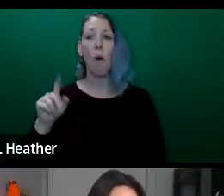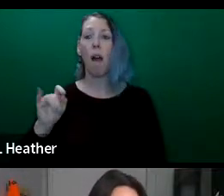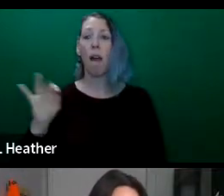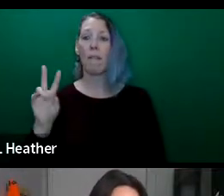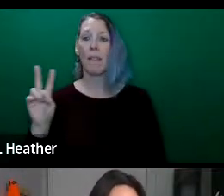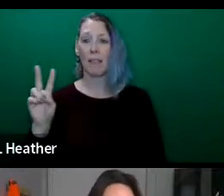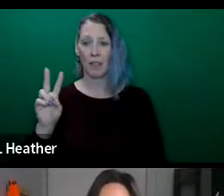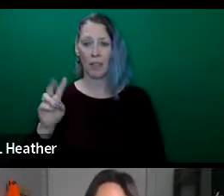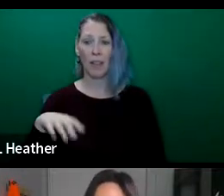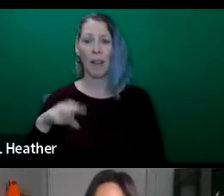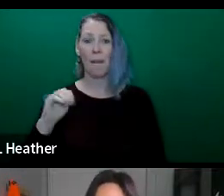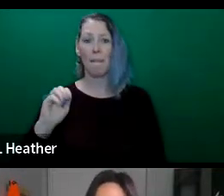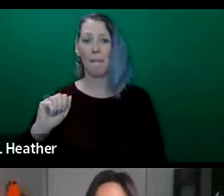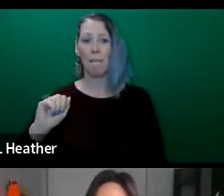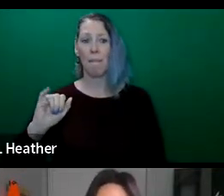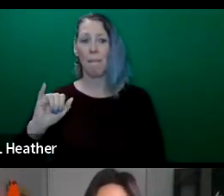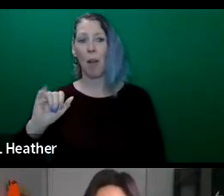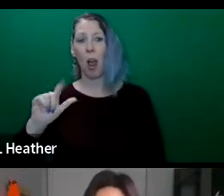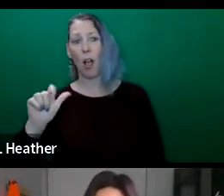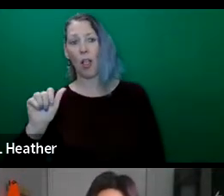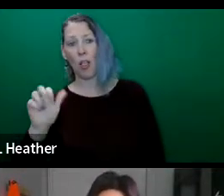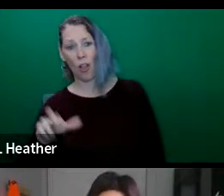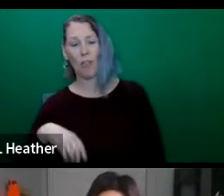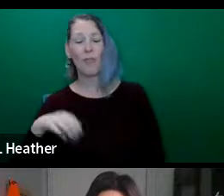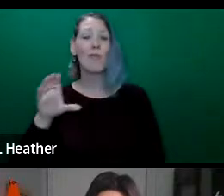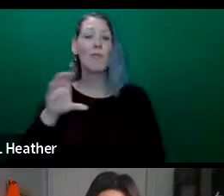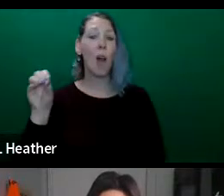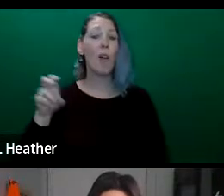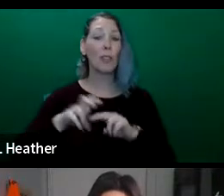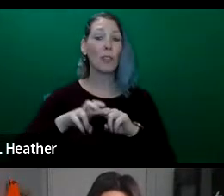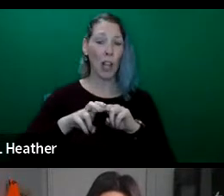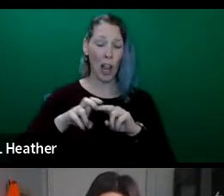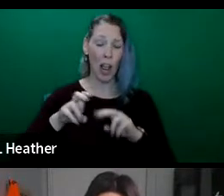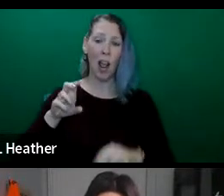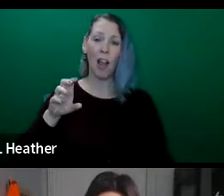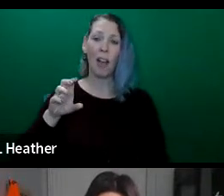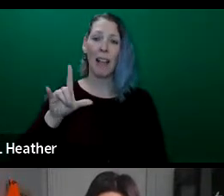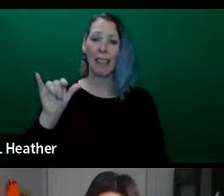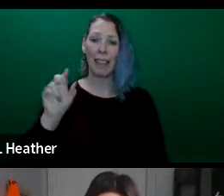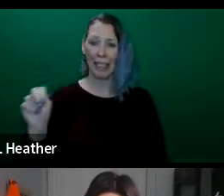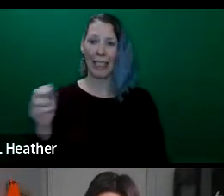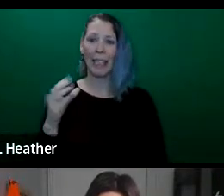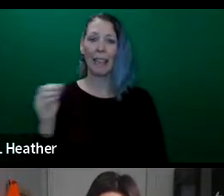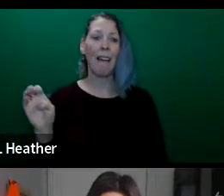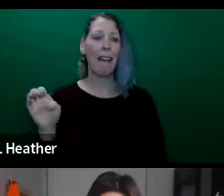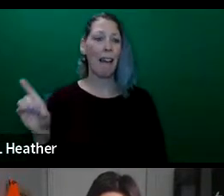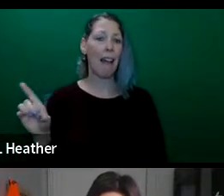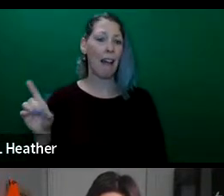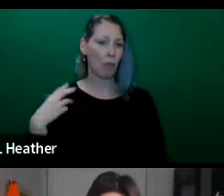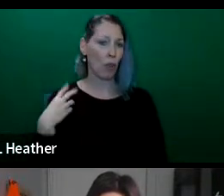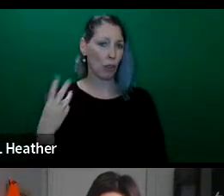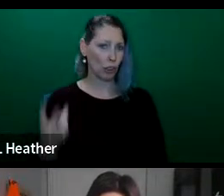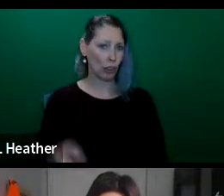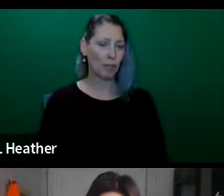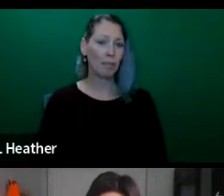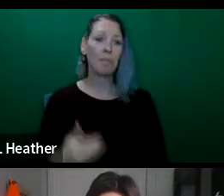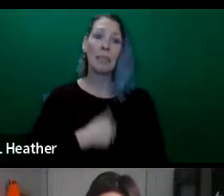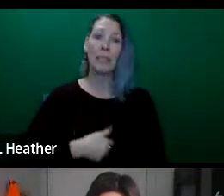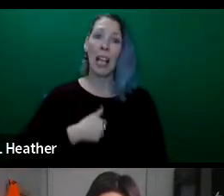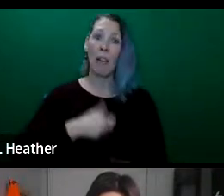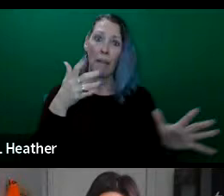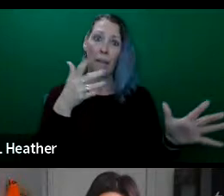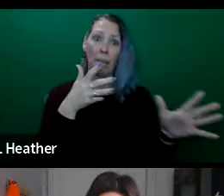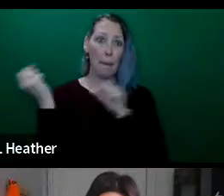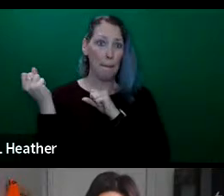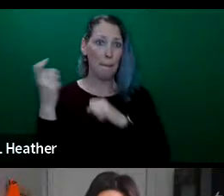Juliana Marler. And our CAG co-chairs Lynn Valenter and Ed Washington. Sorry for going so